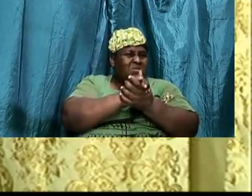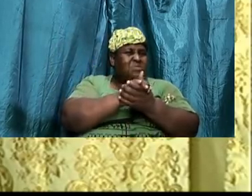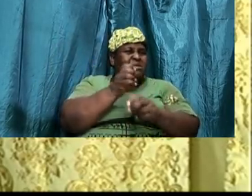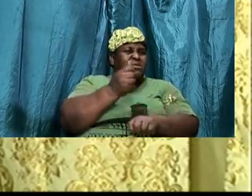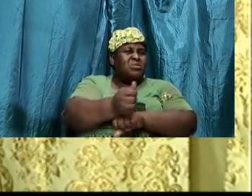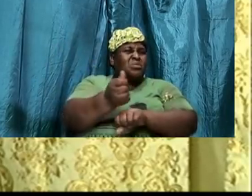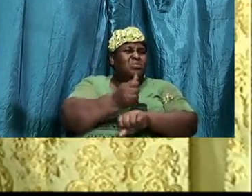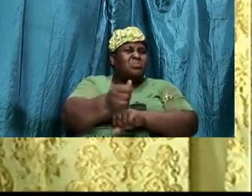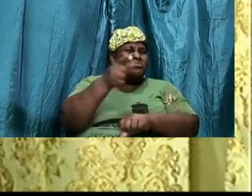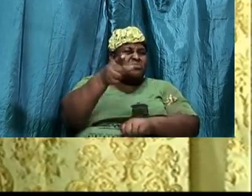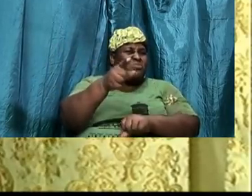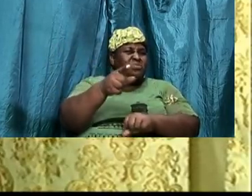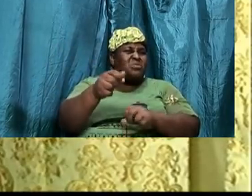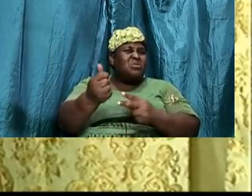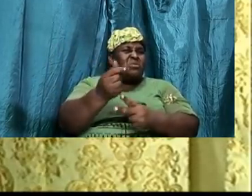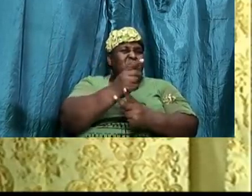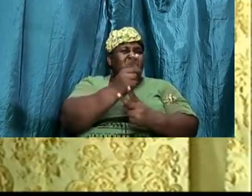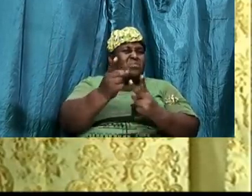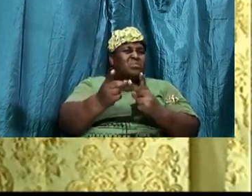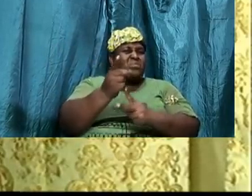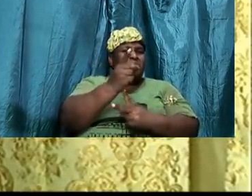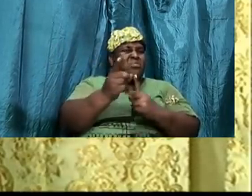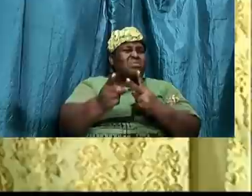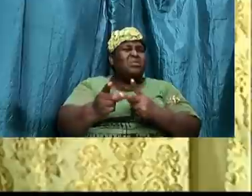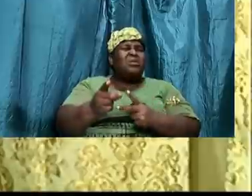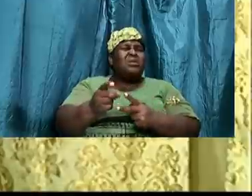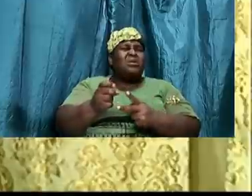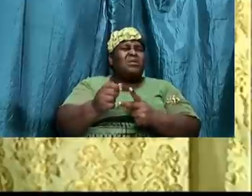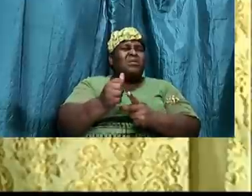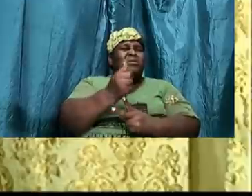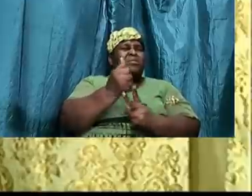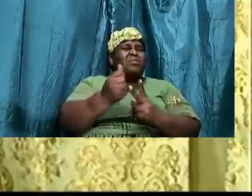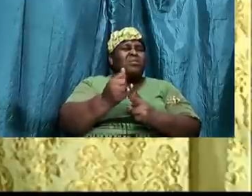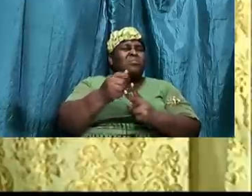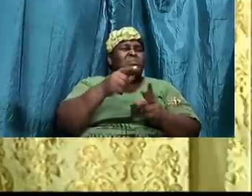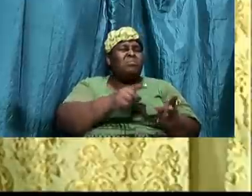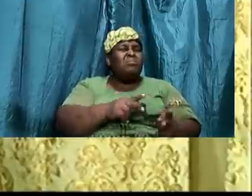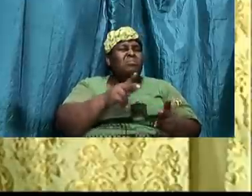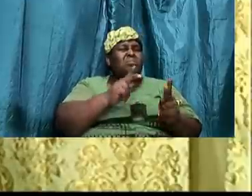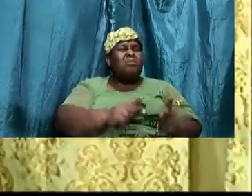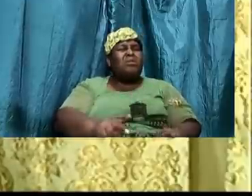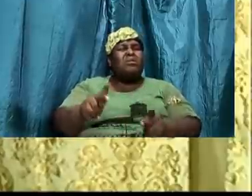that? Because the adversary has put something in their mind.